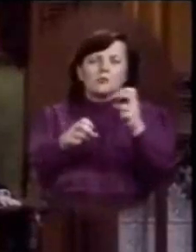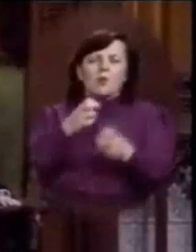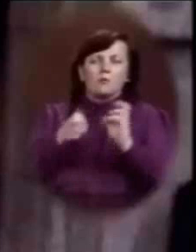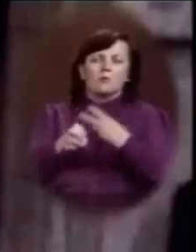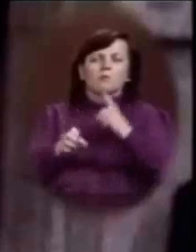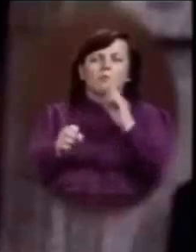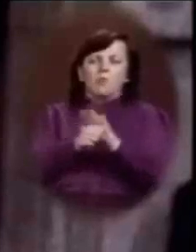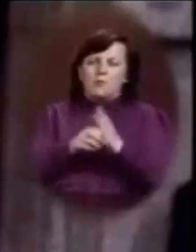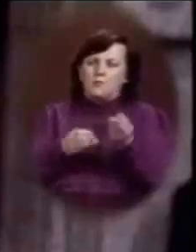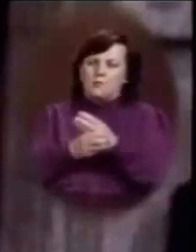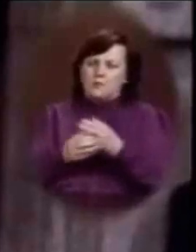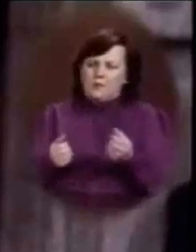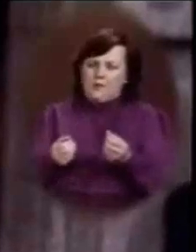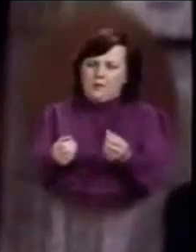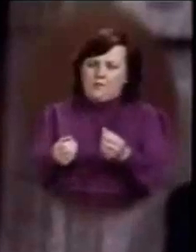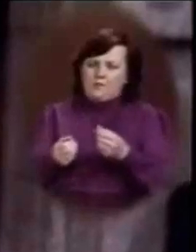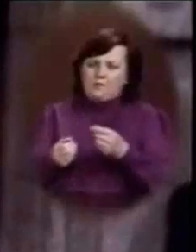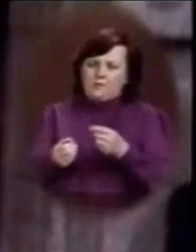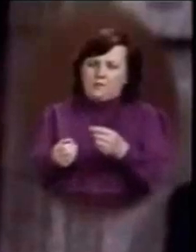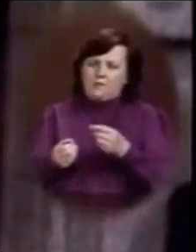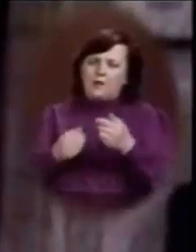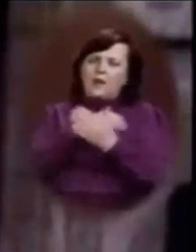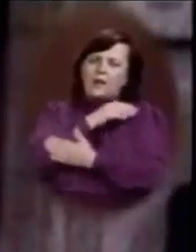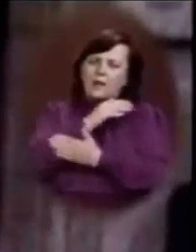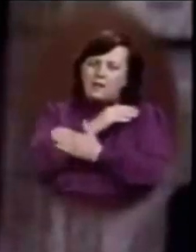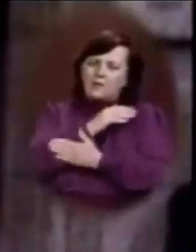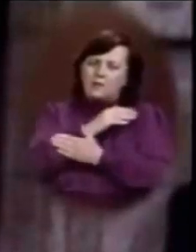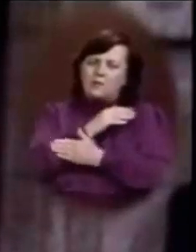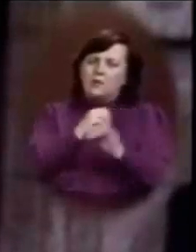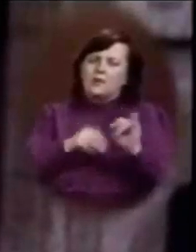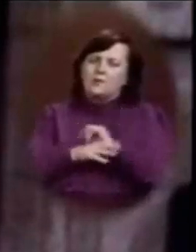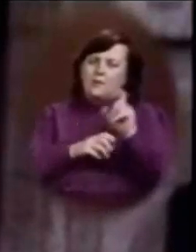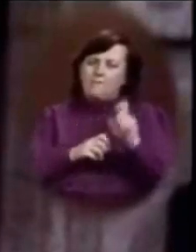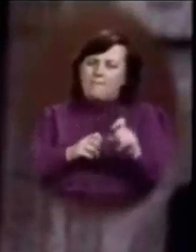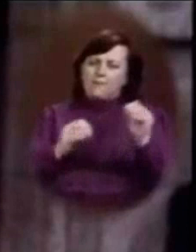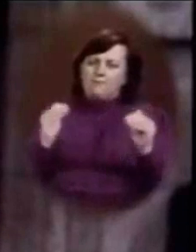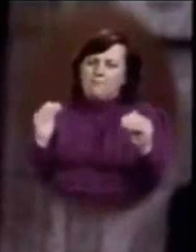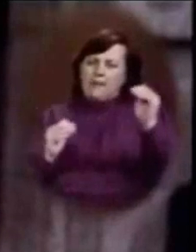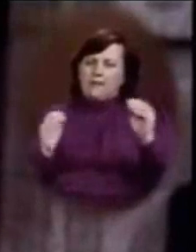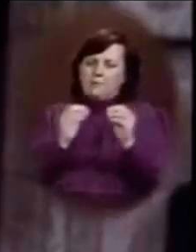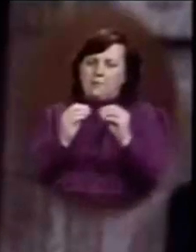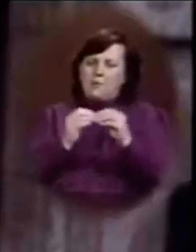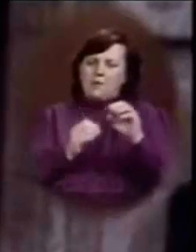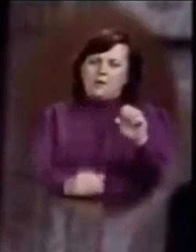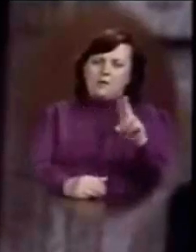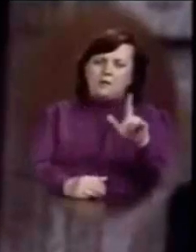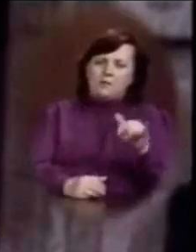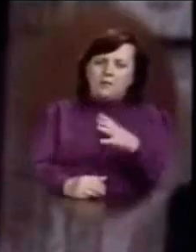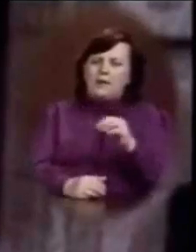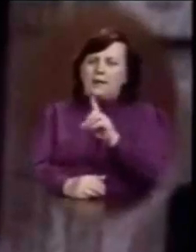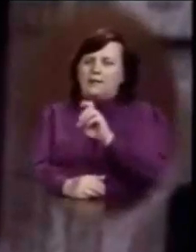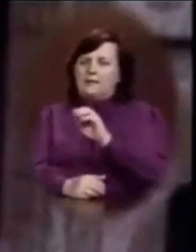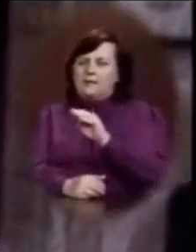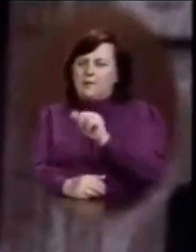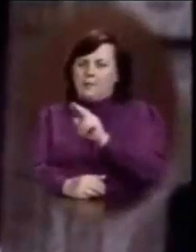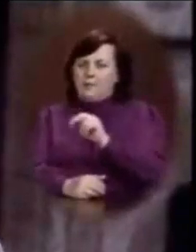summit. Agriculture will have to bring supply and demand more into balance. And until we do